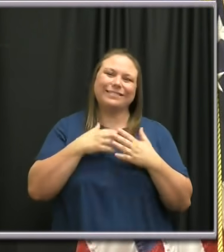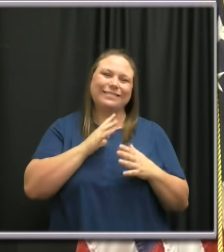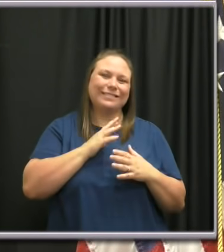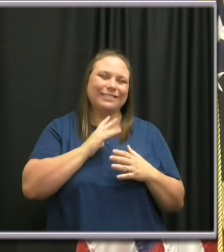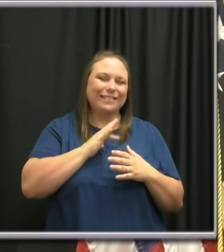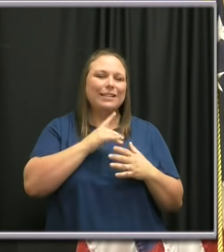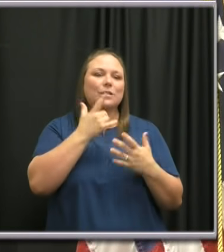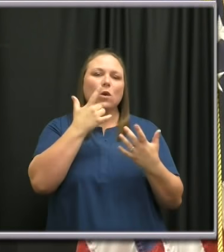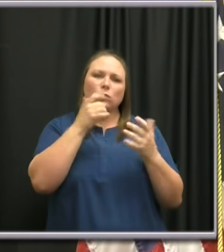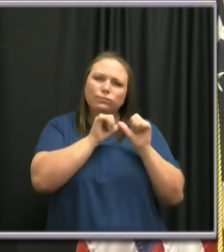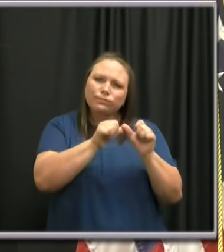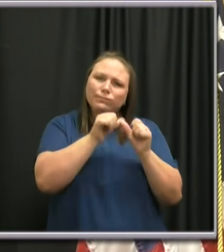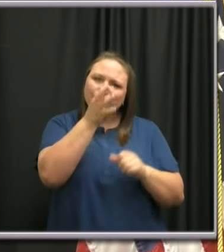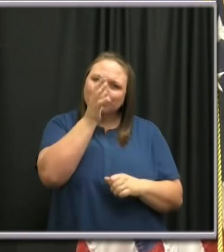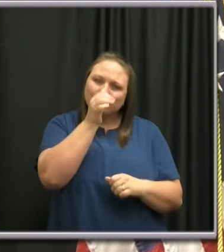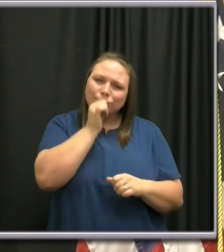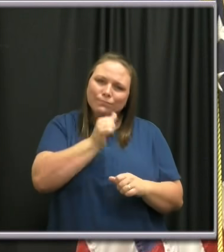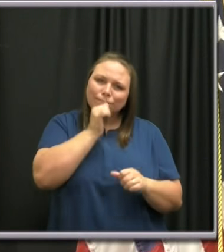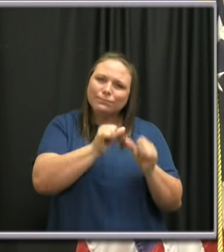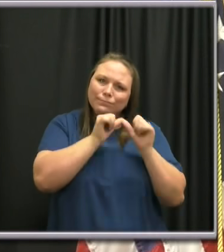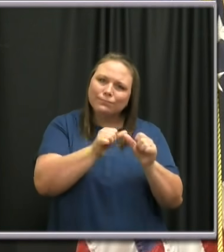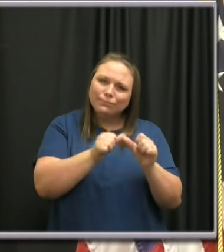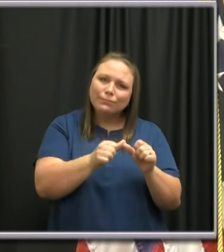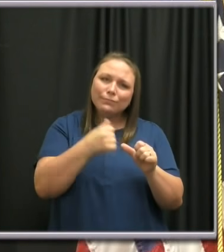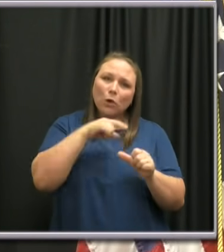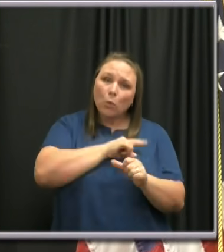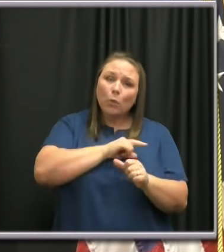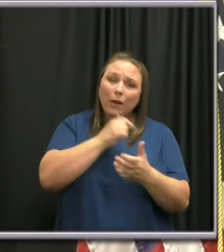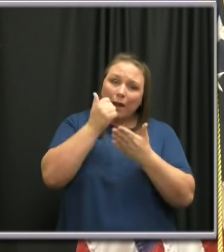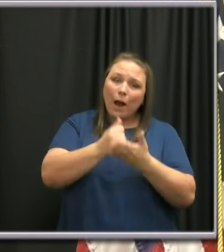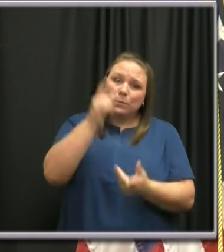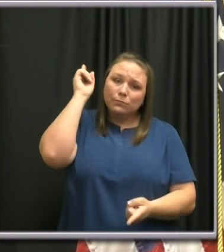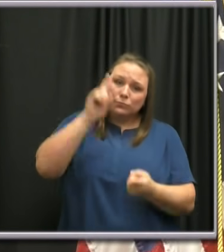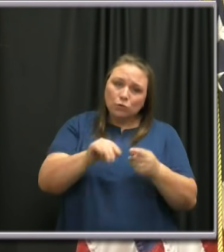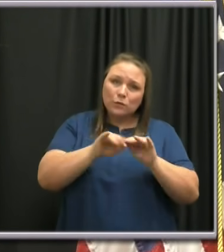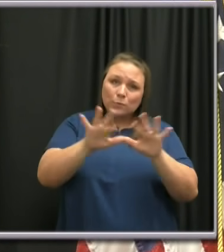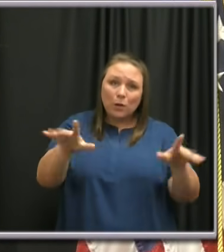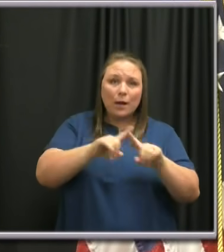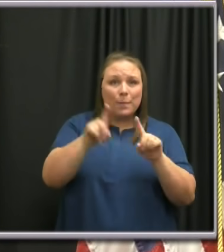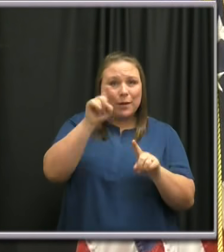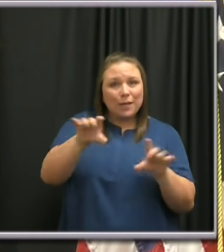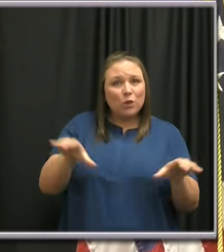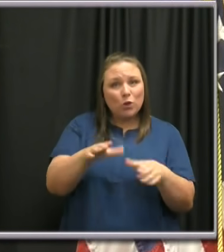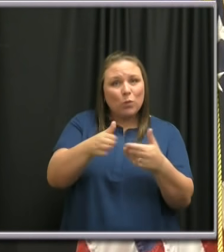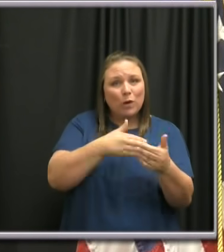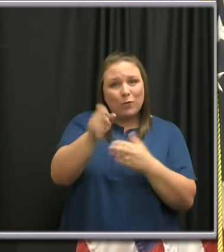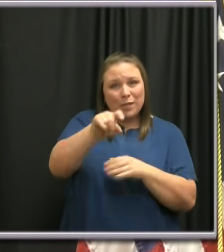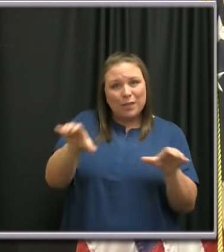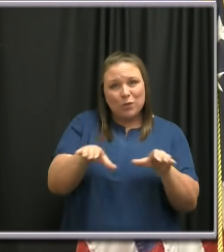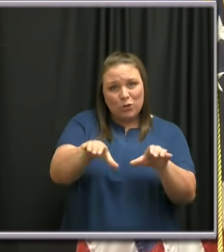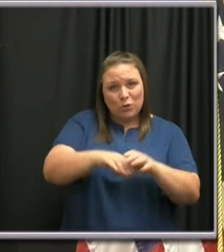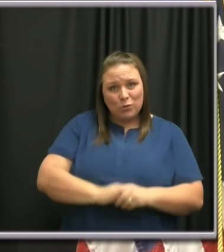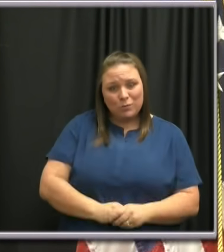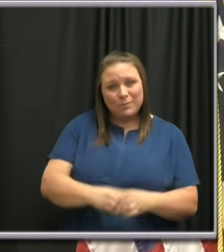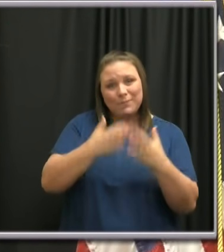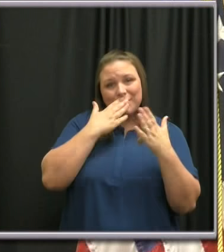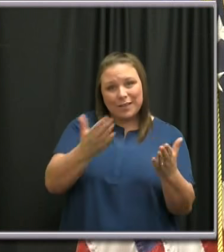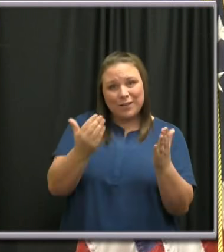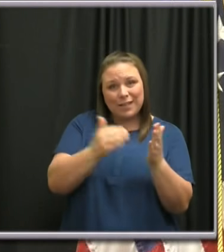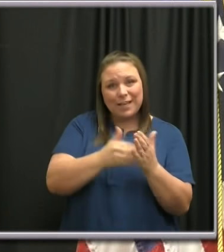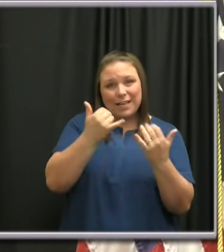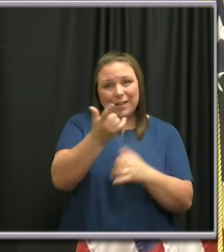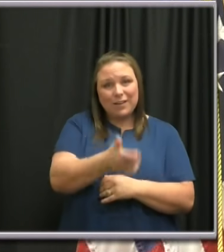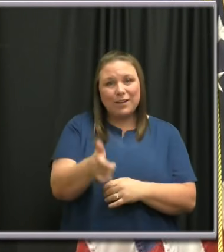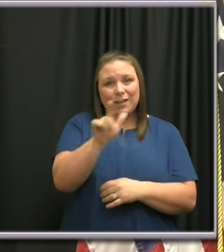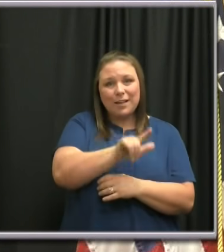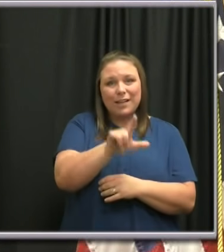with it, Nashville. We got this virus in retreat, but we got to do what we need to do. Thank you, and with that, I'm going to